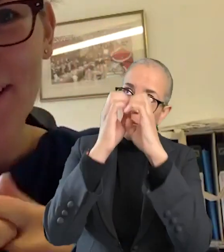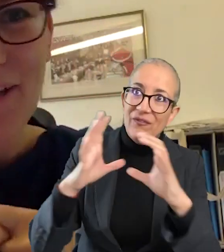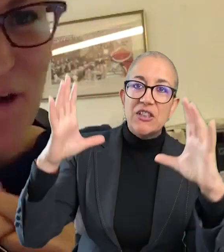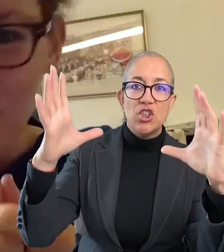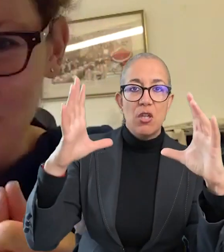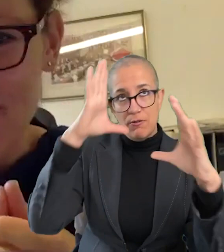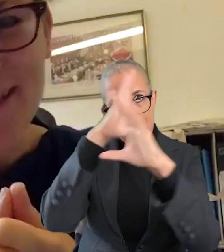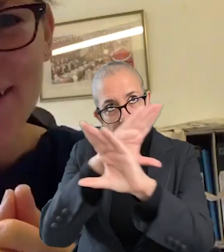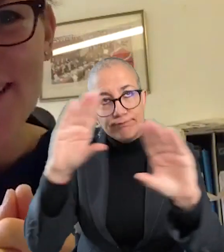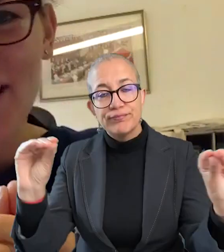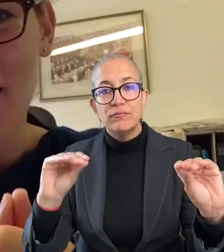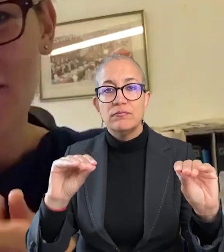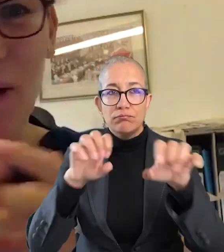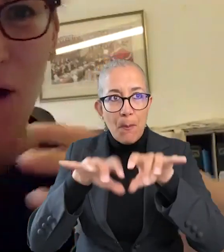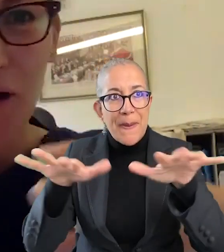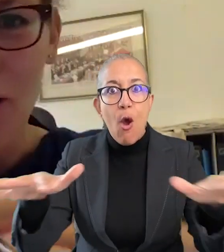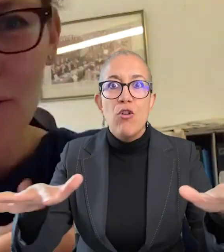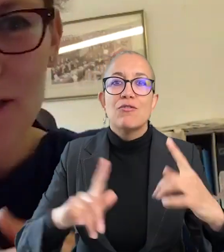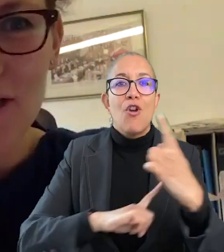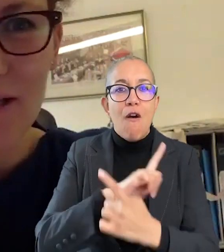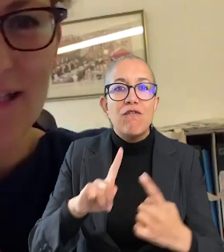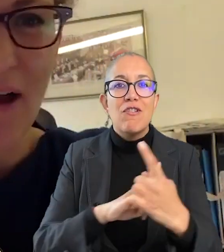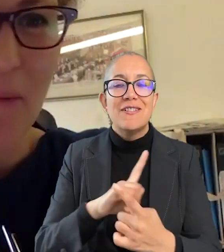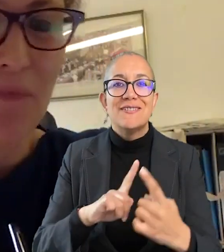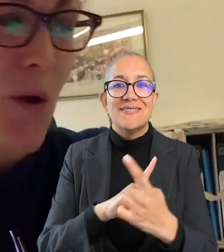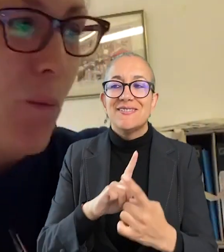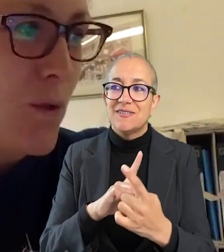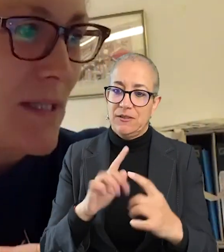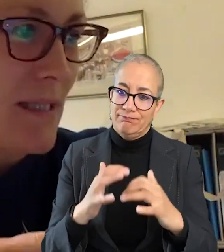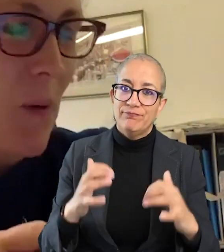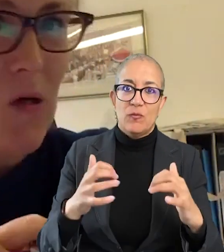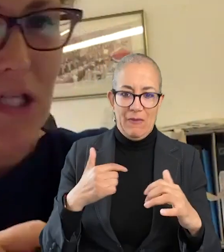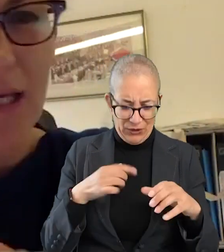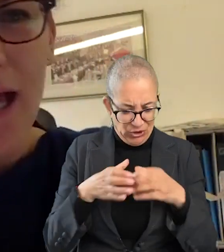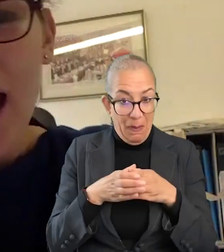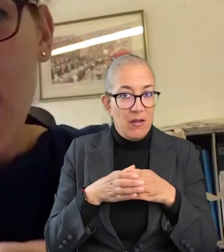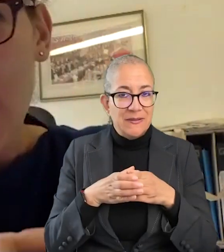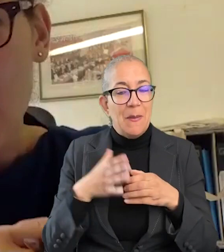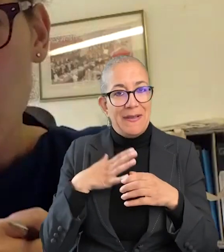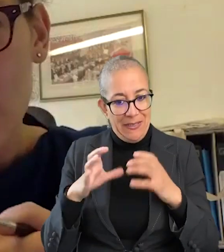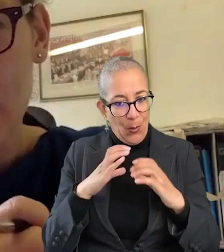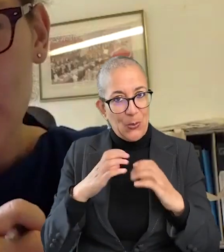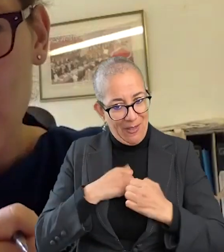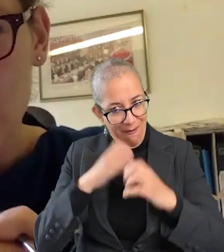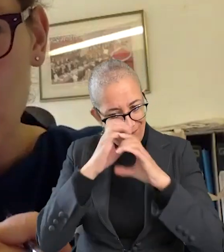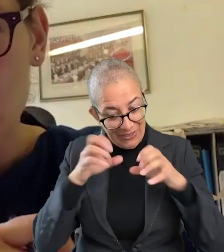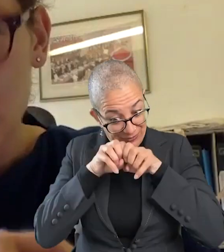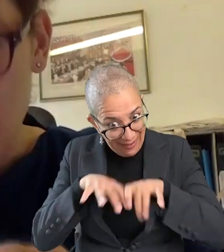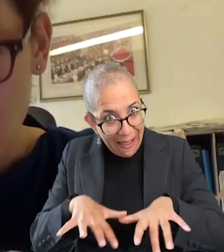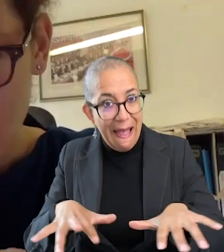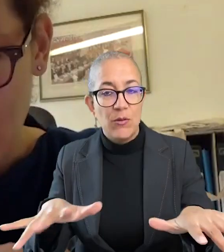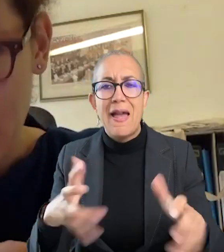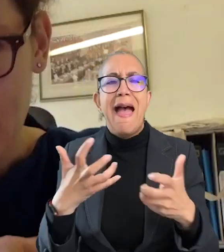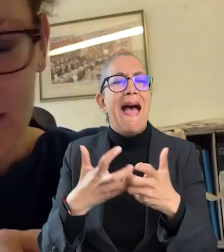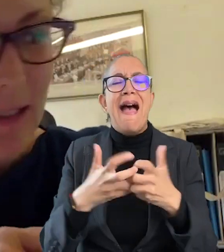beyond conference and our immediate walls as a party. How will you